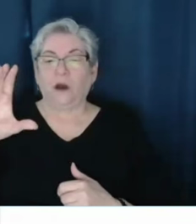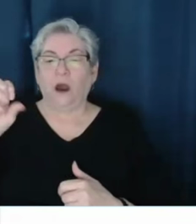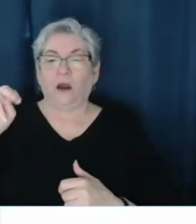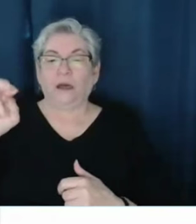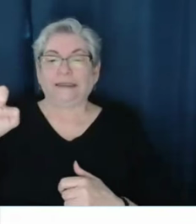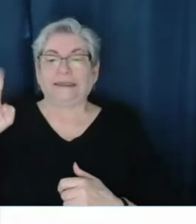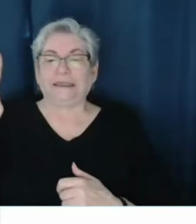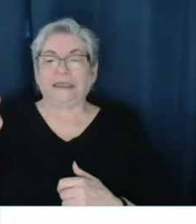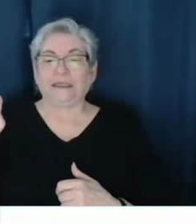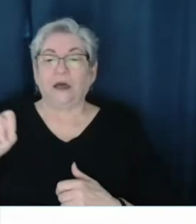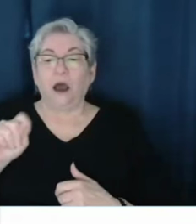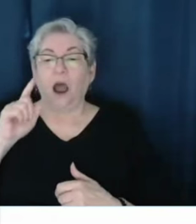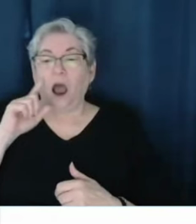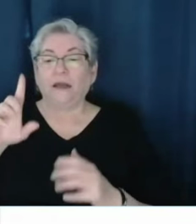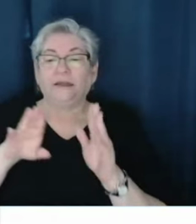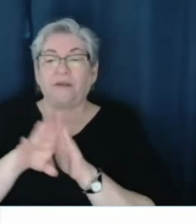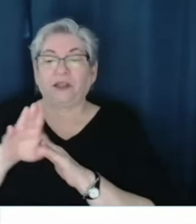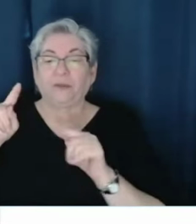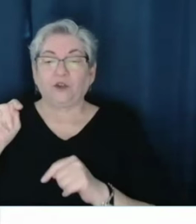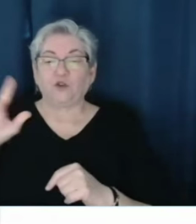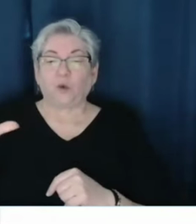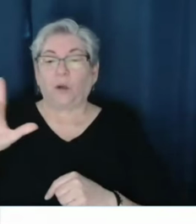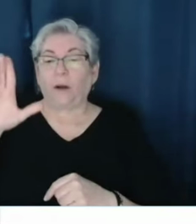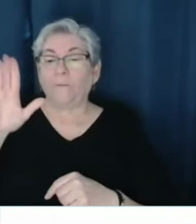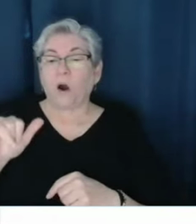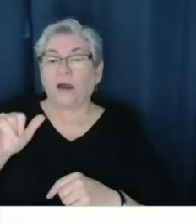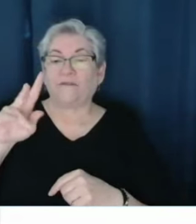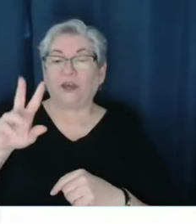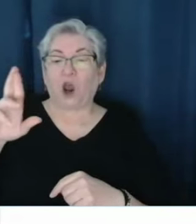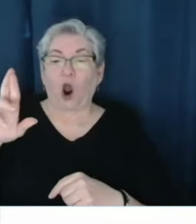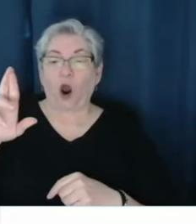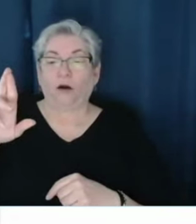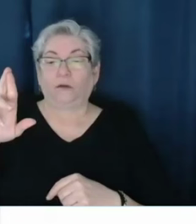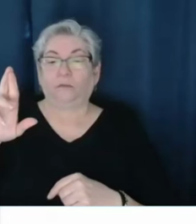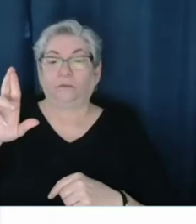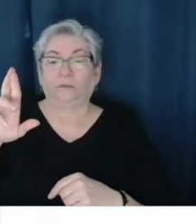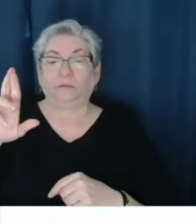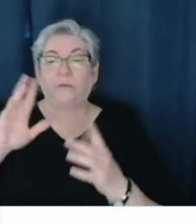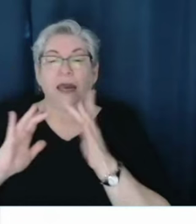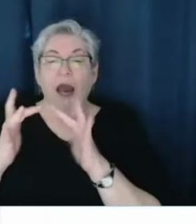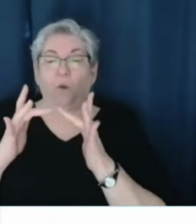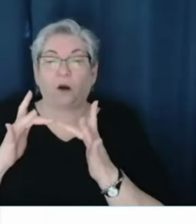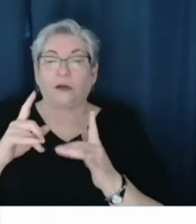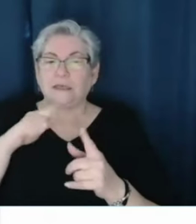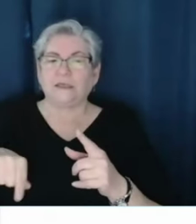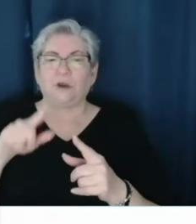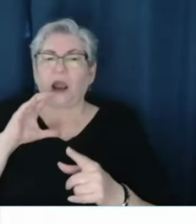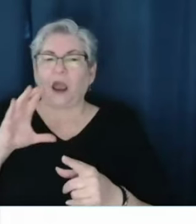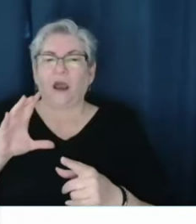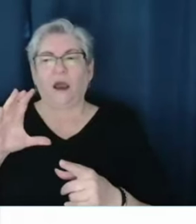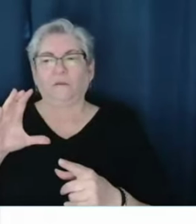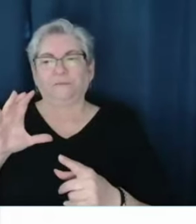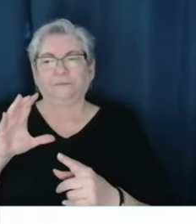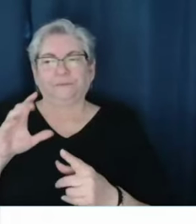by the National Disability Rights Network. And this has been specifically custom tailored to